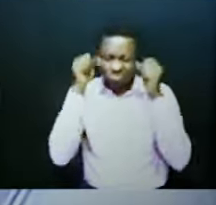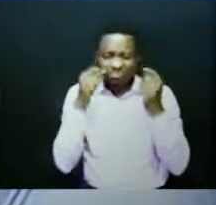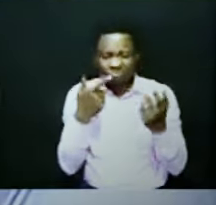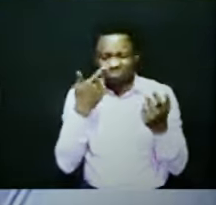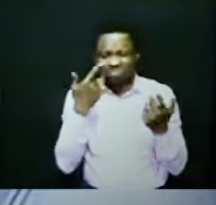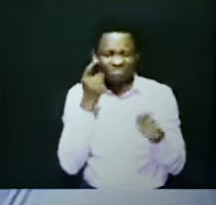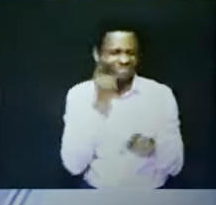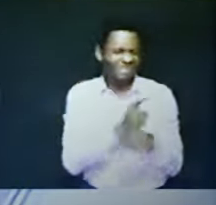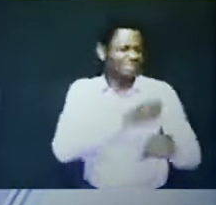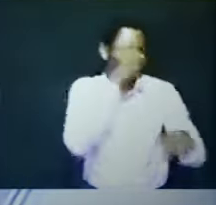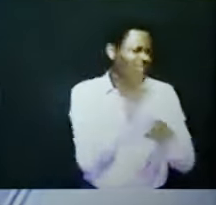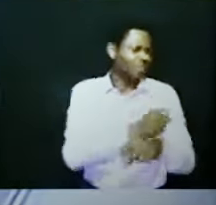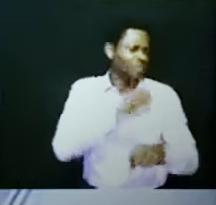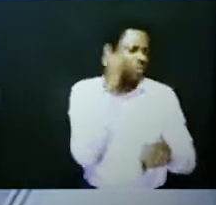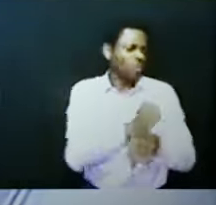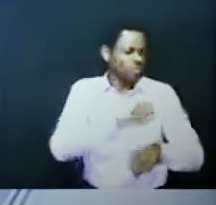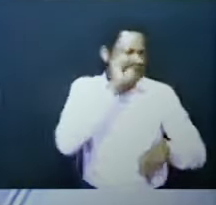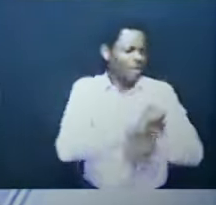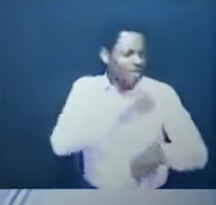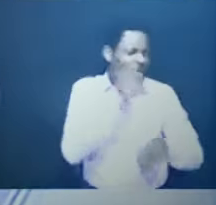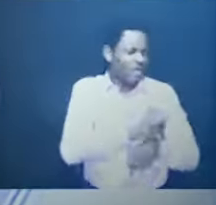working hard and sweating.